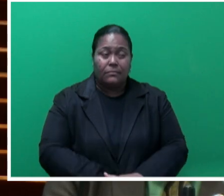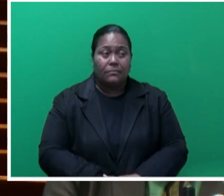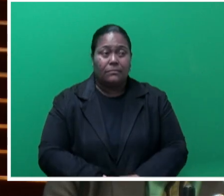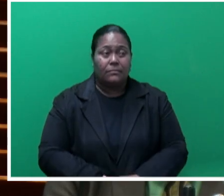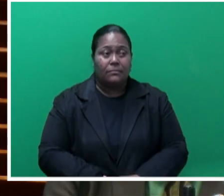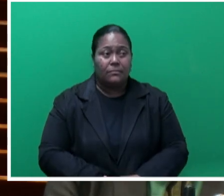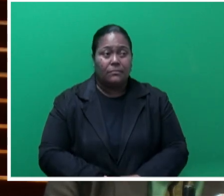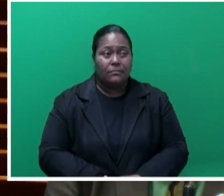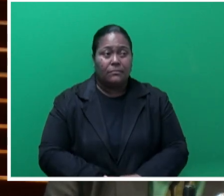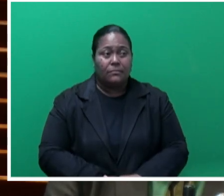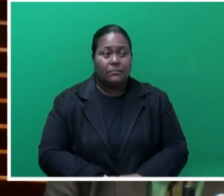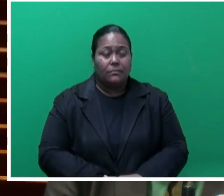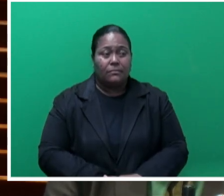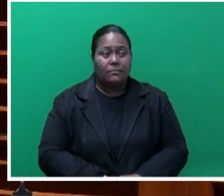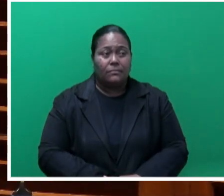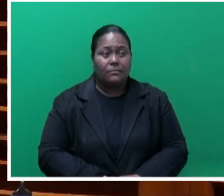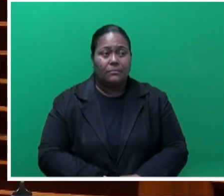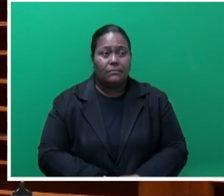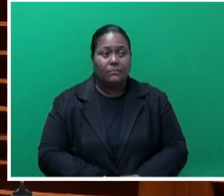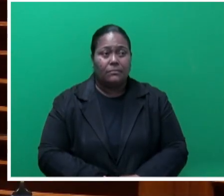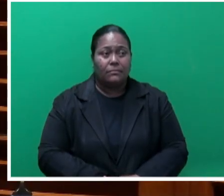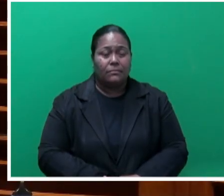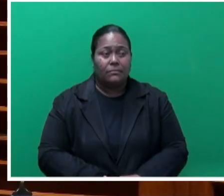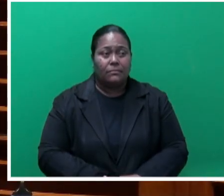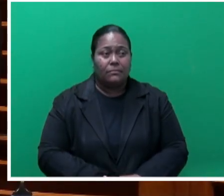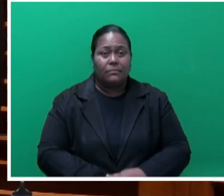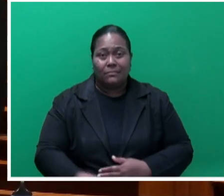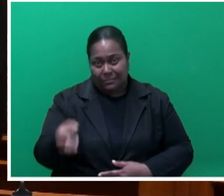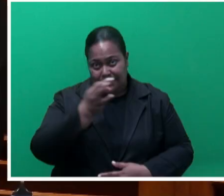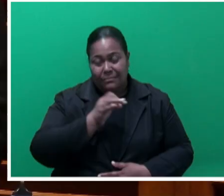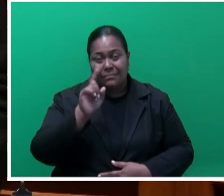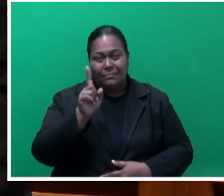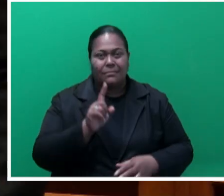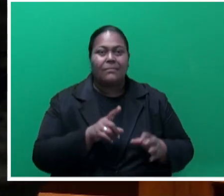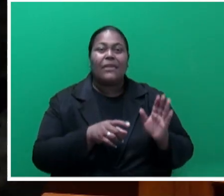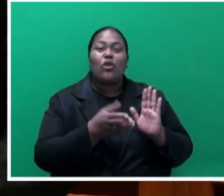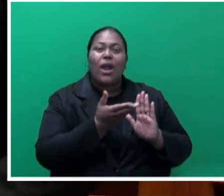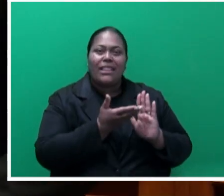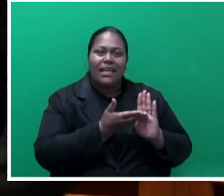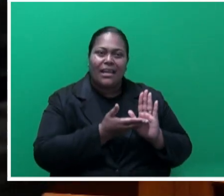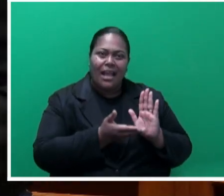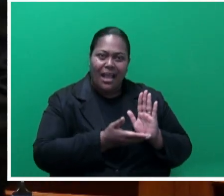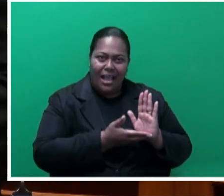question simply asked the criteria for the